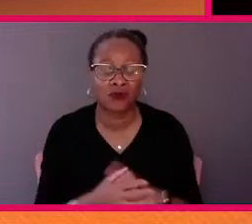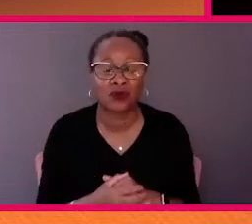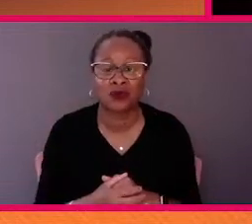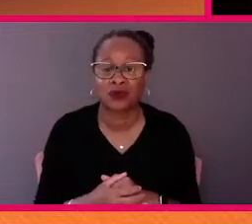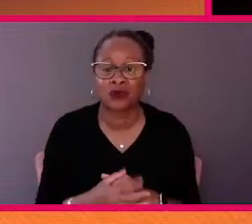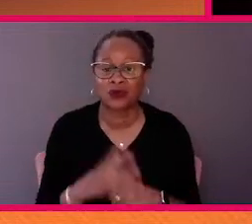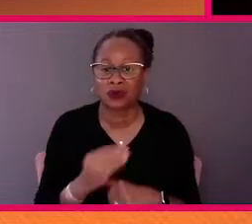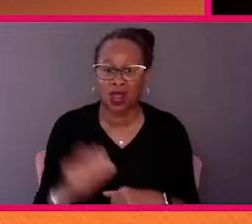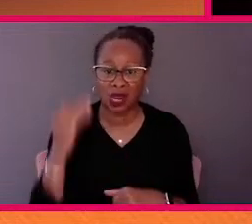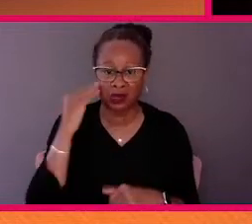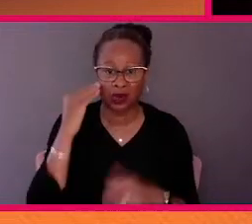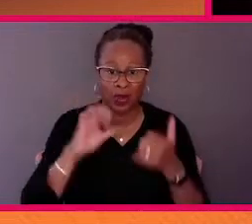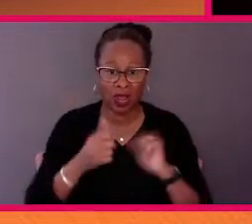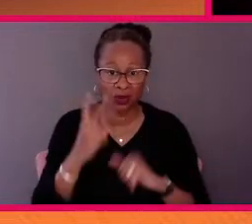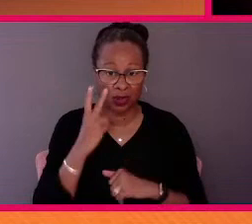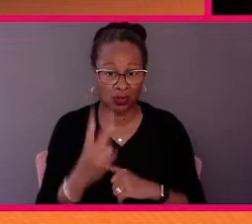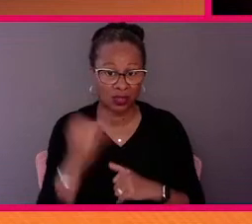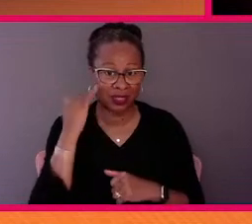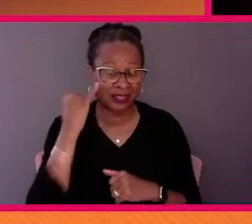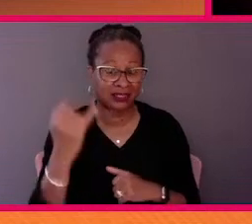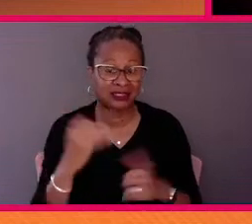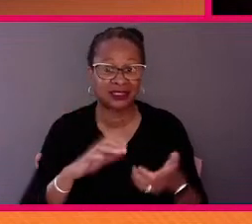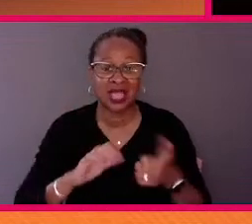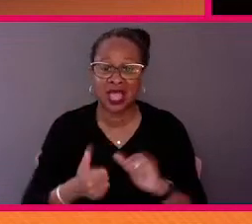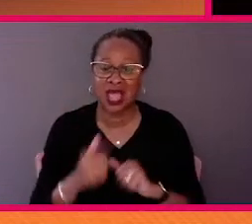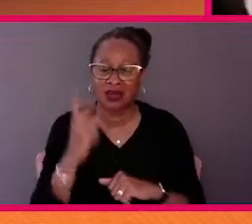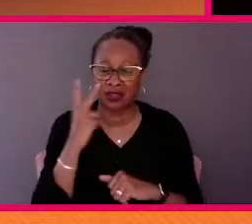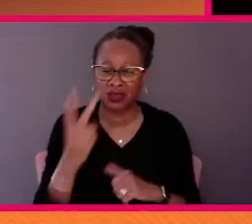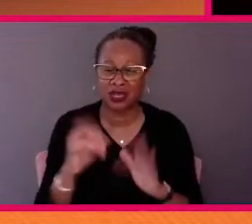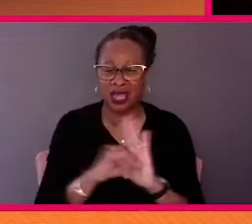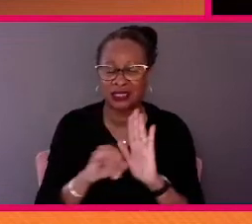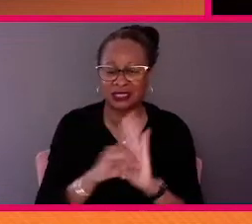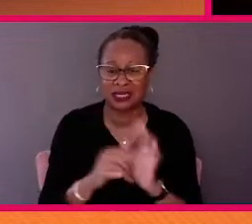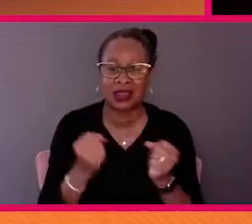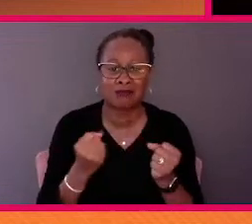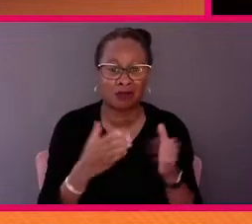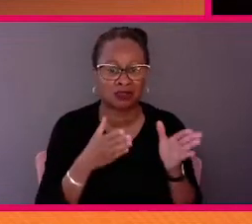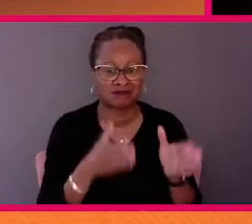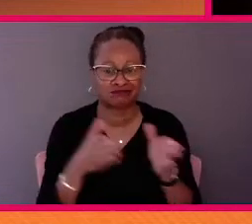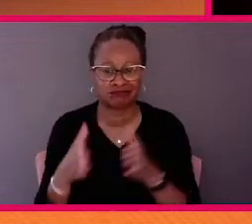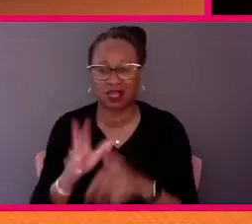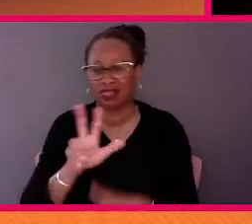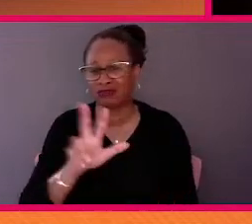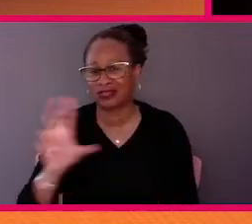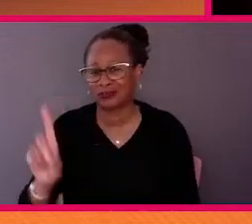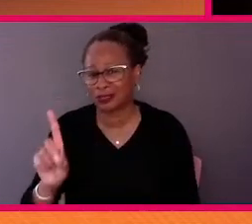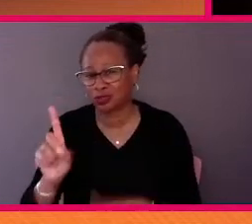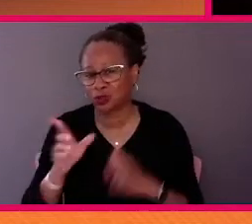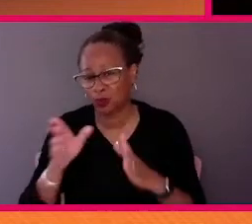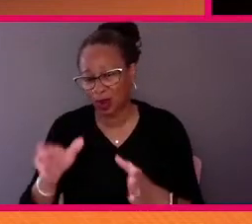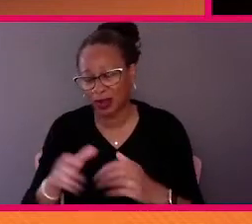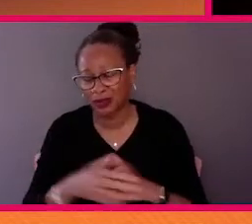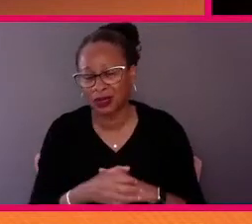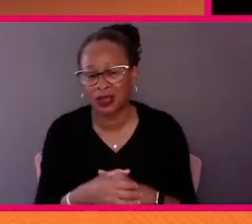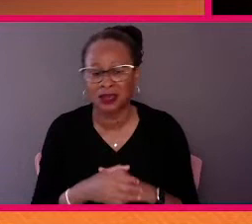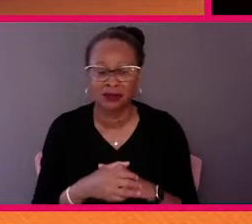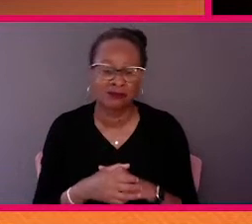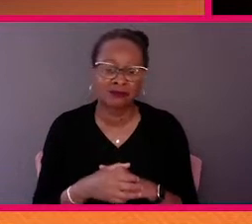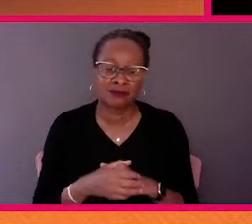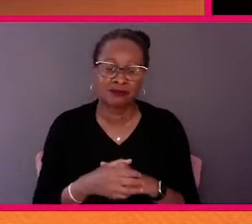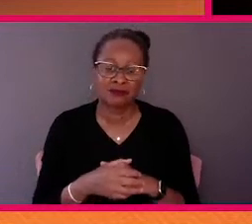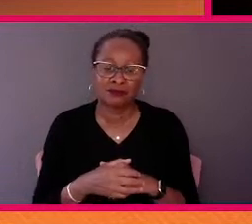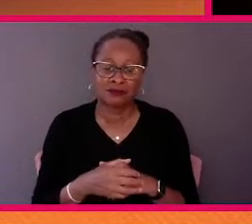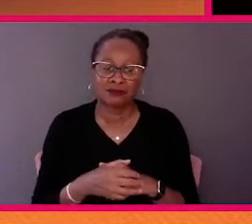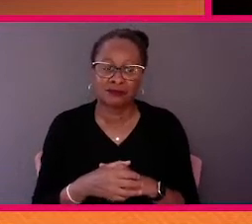how to look at these ideas and how to look at the identity in a multifaceted, three-dimensional way. You know,